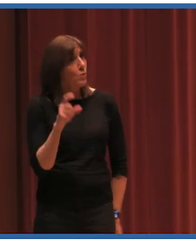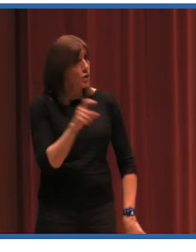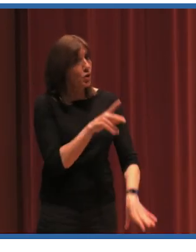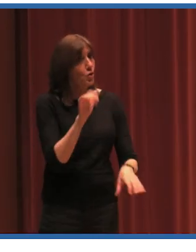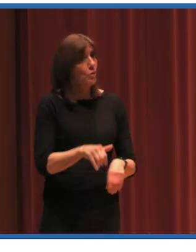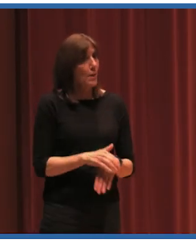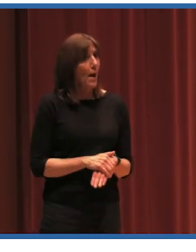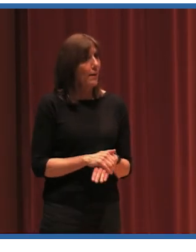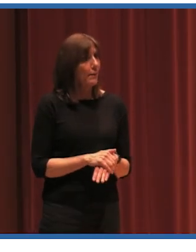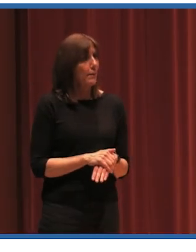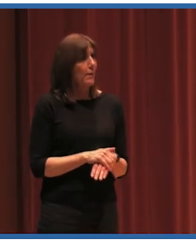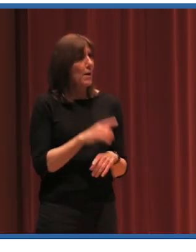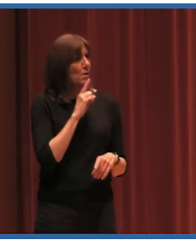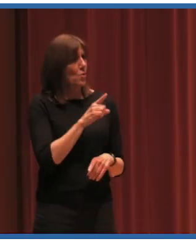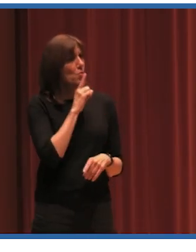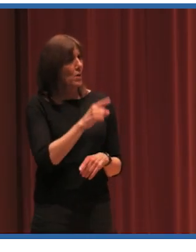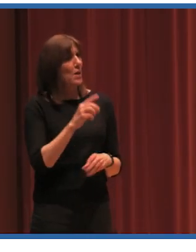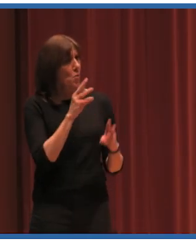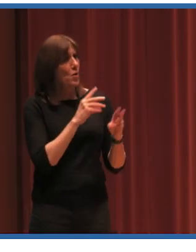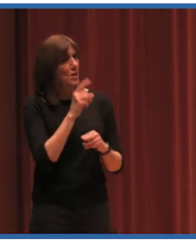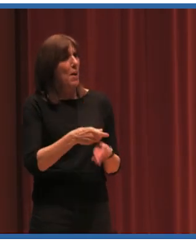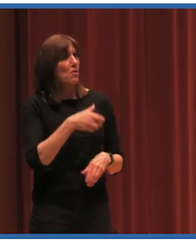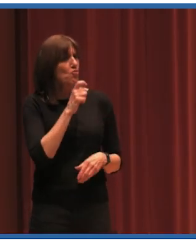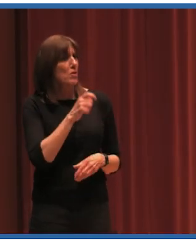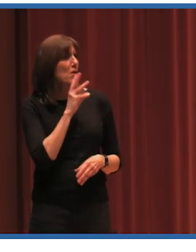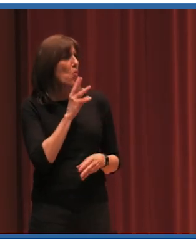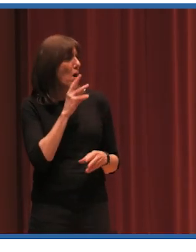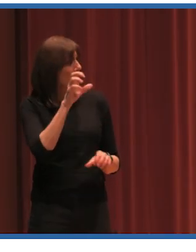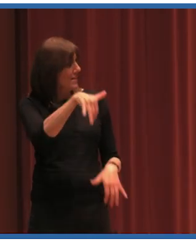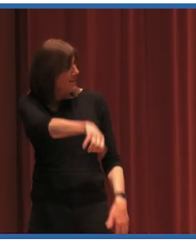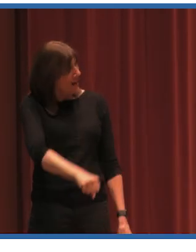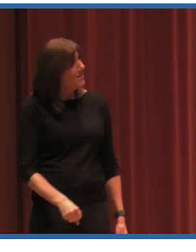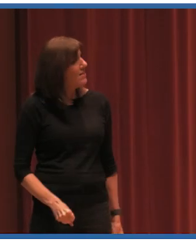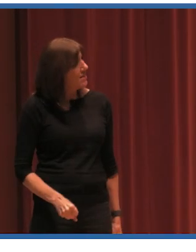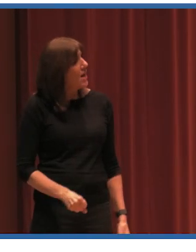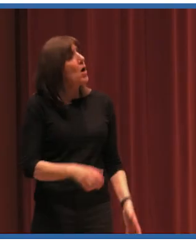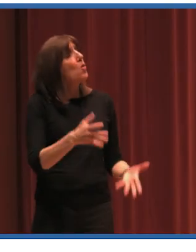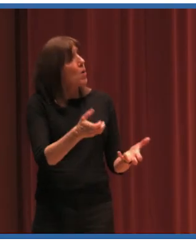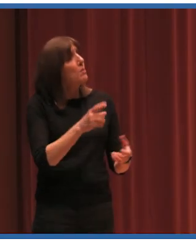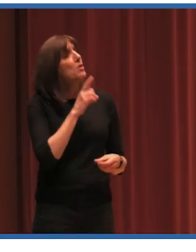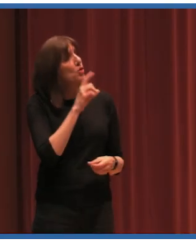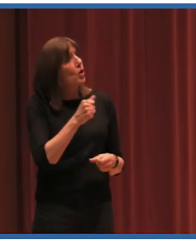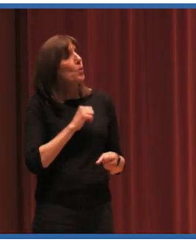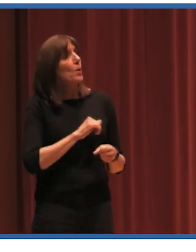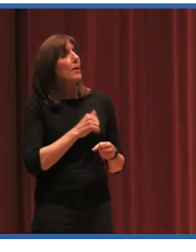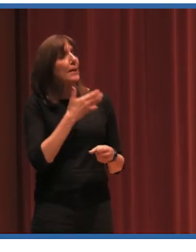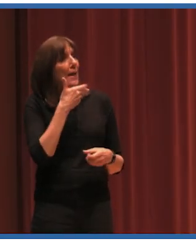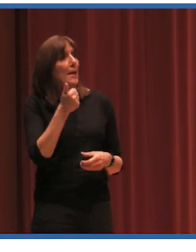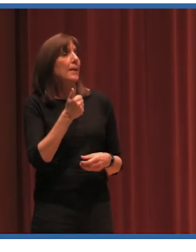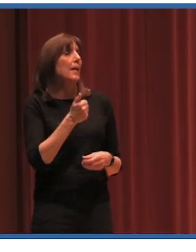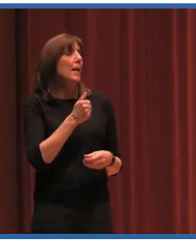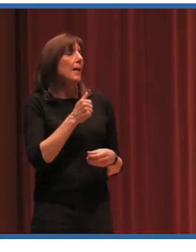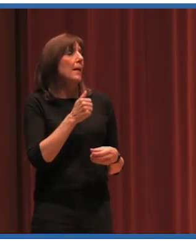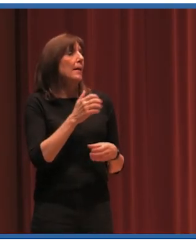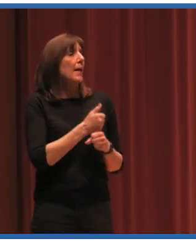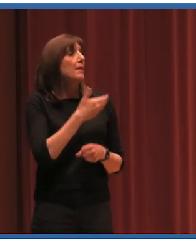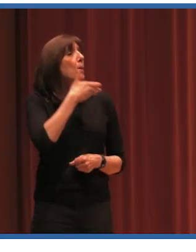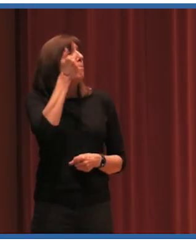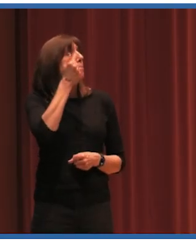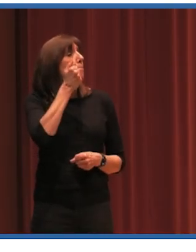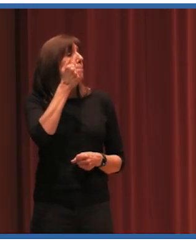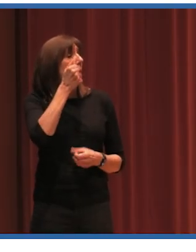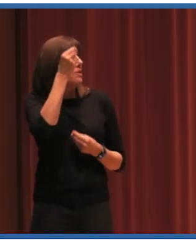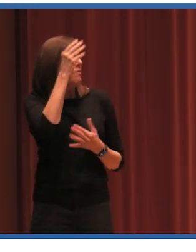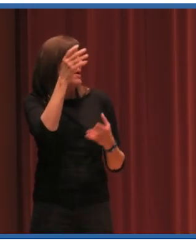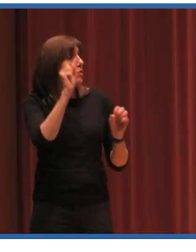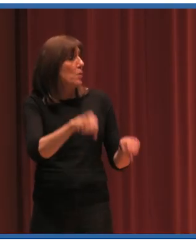we're worried about nitrates in drinking water, which we should be, we want to be making sure that we're getting the best data that we can. But there's also a